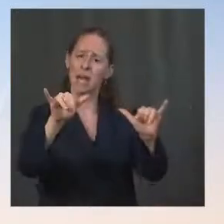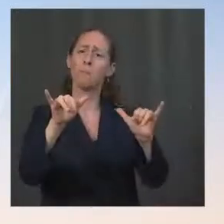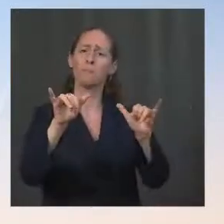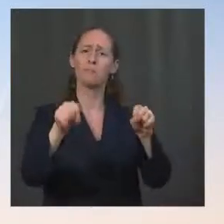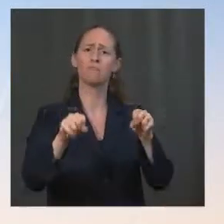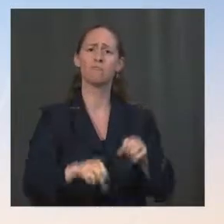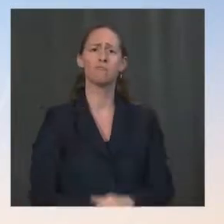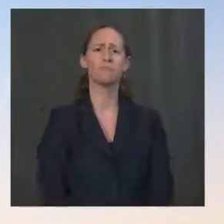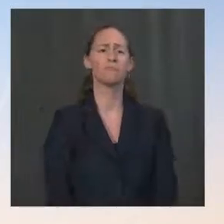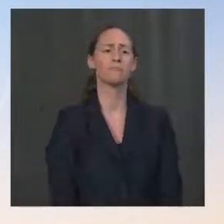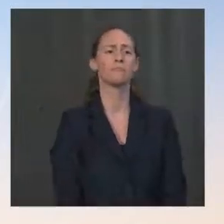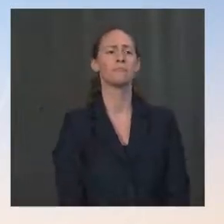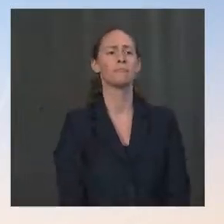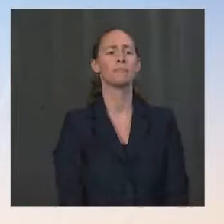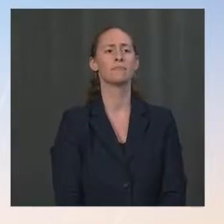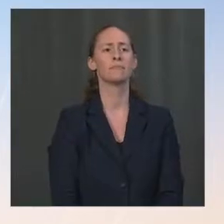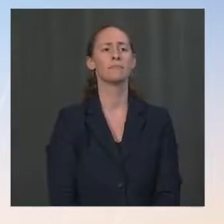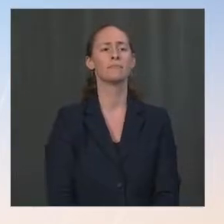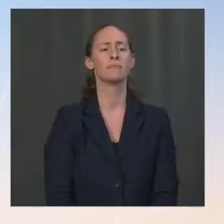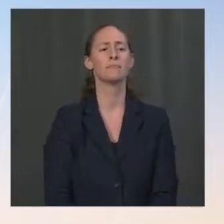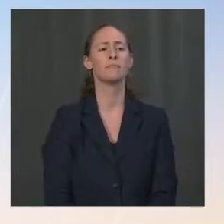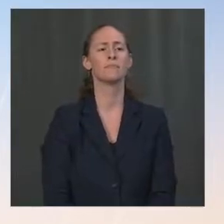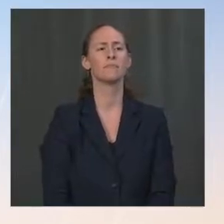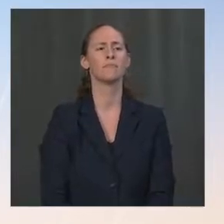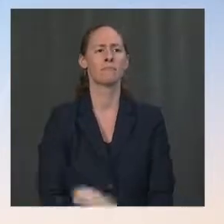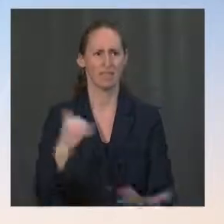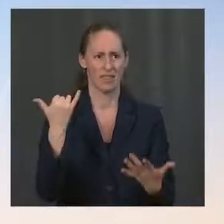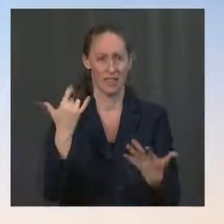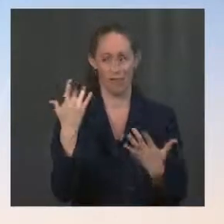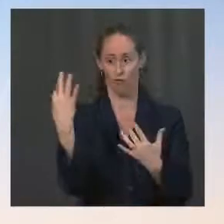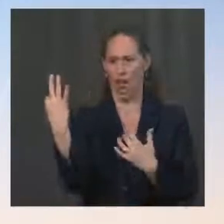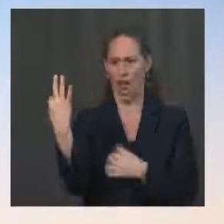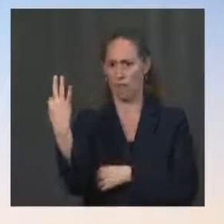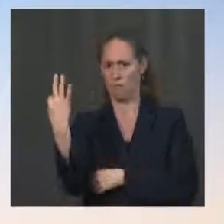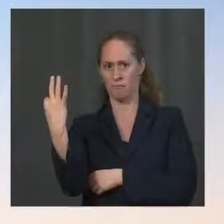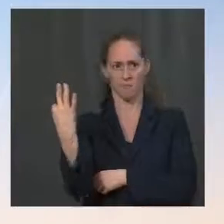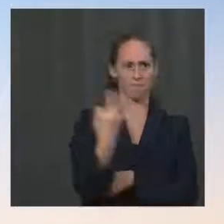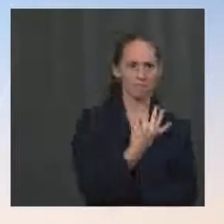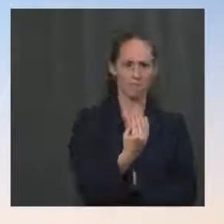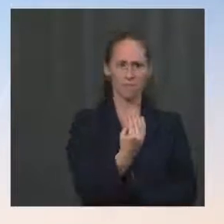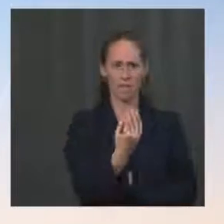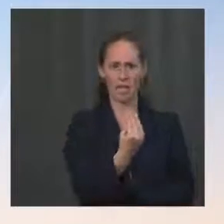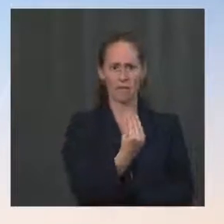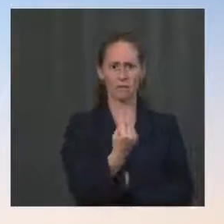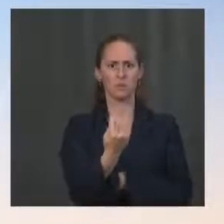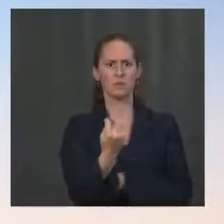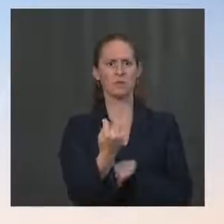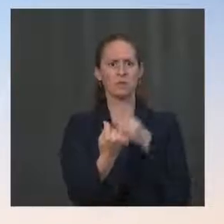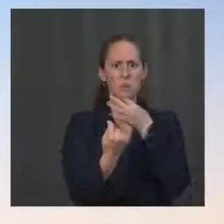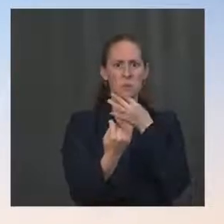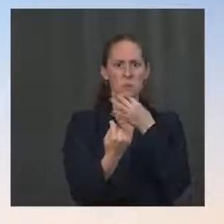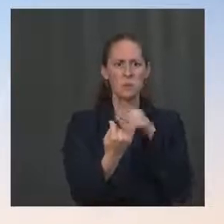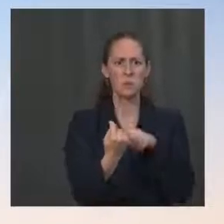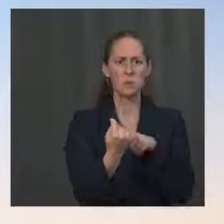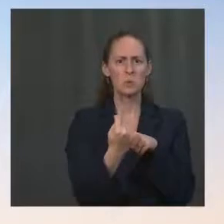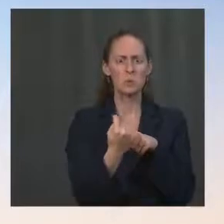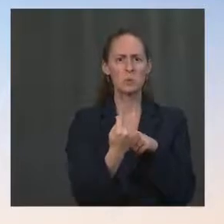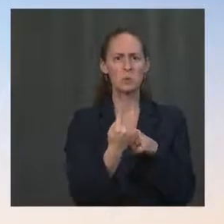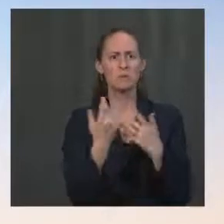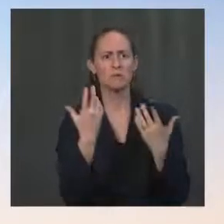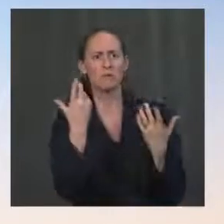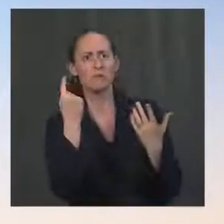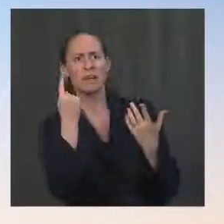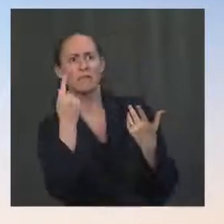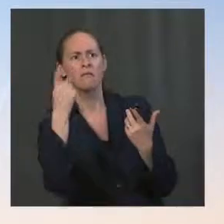efforts, it's Friday, the deadline is Tuesday. What more can you tell us about these talks the President's directed the Secretary of State to undertake?